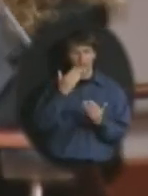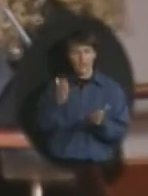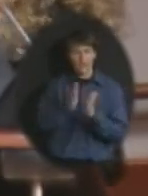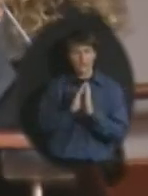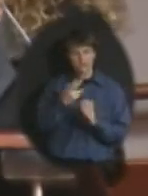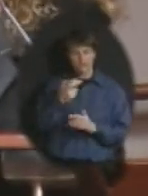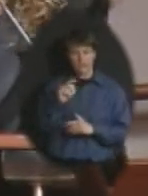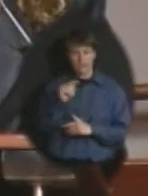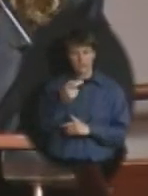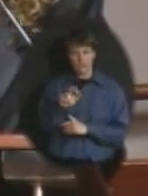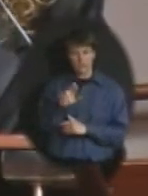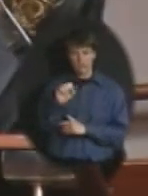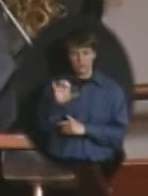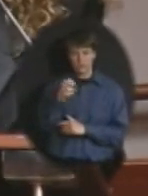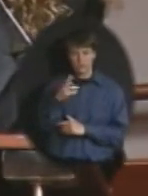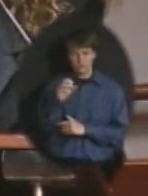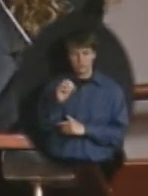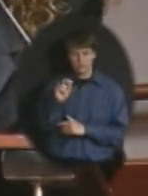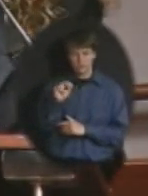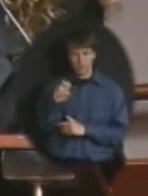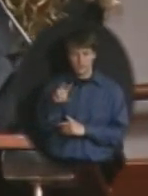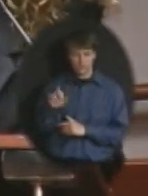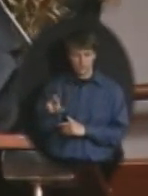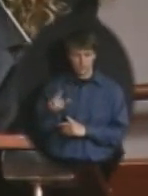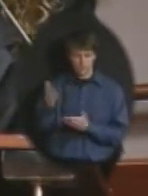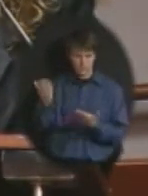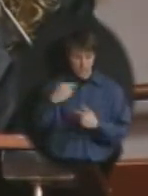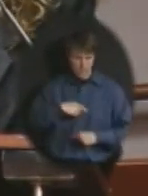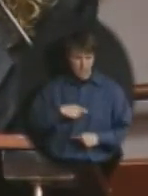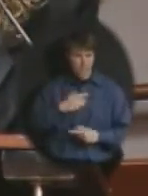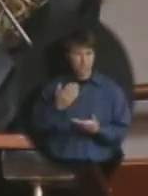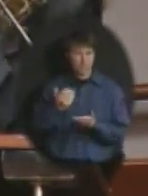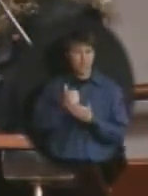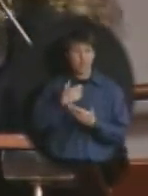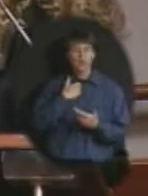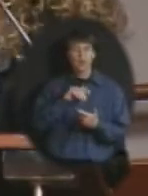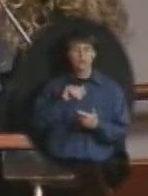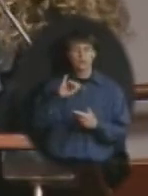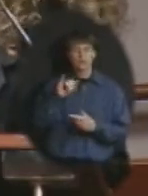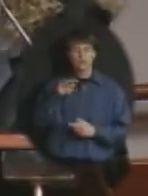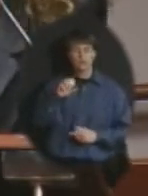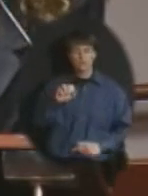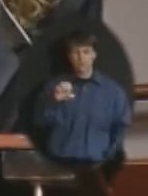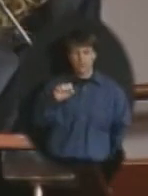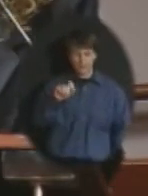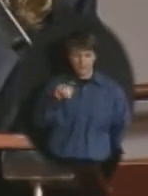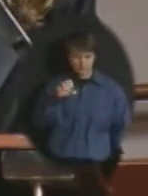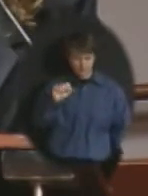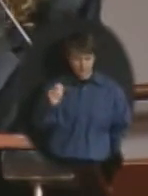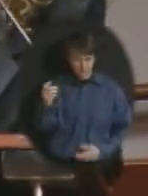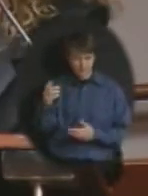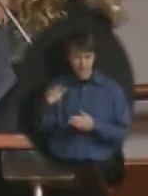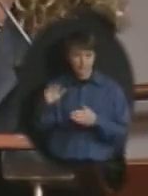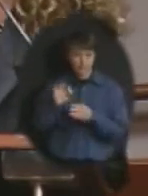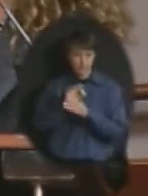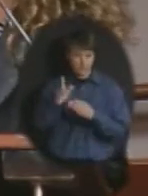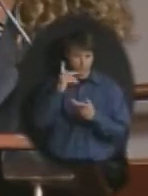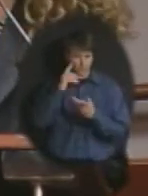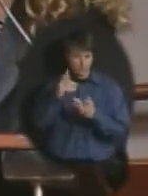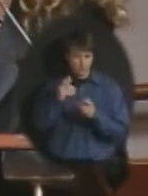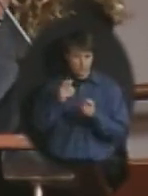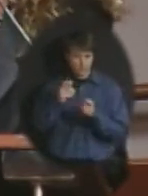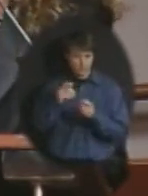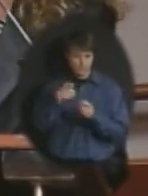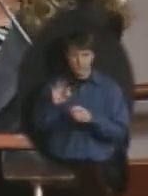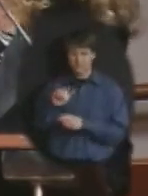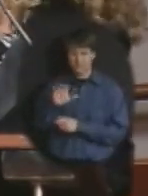help with the recognitions. I'd also like to ask James Estes, facilitator for the Animal Health Program, to come forward, along with Kelly Martin, School and